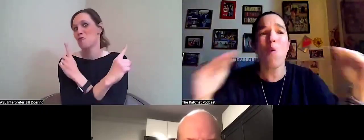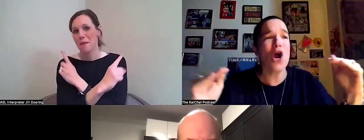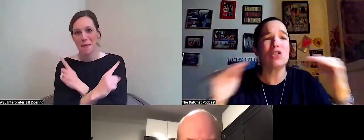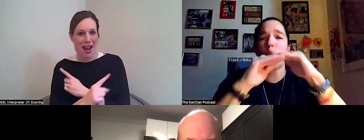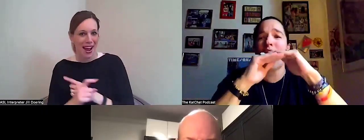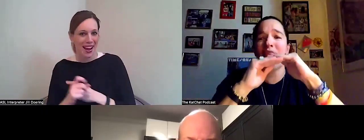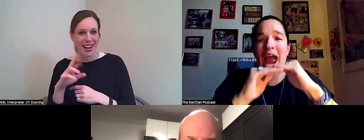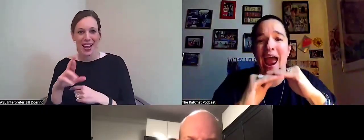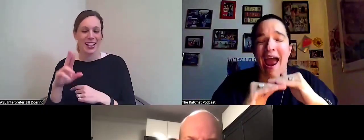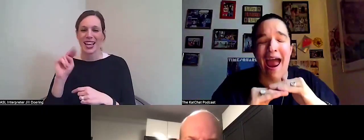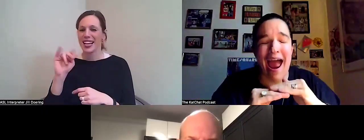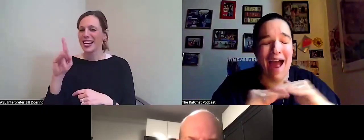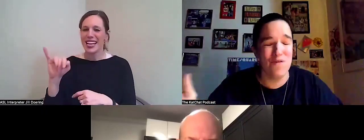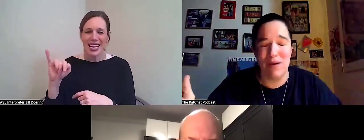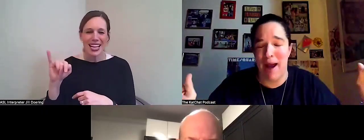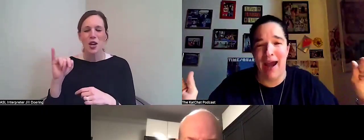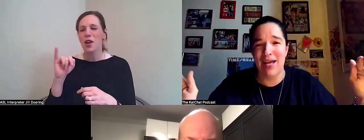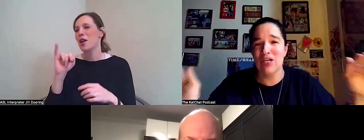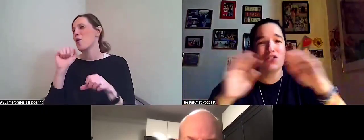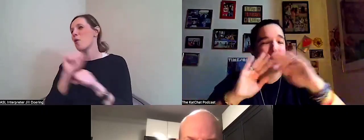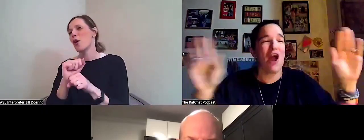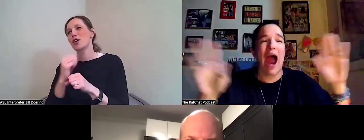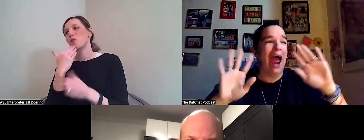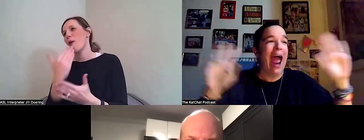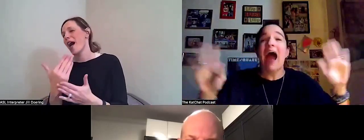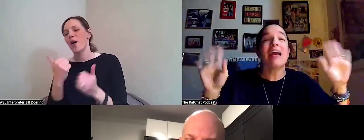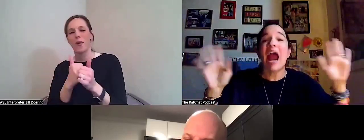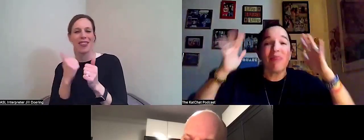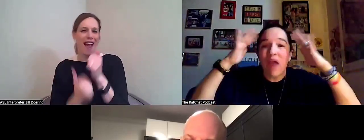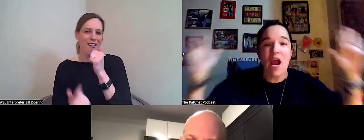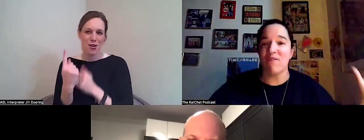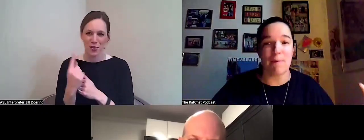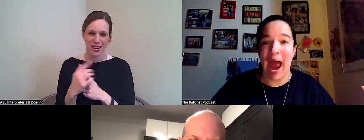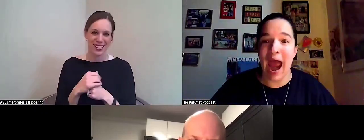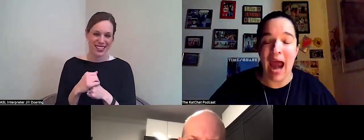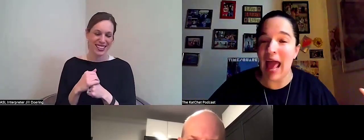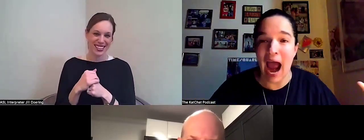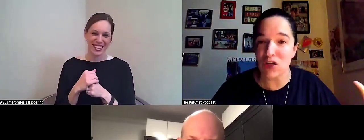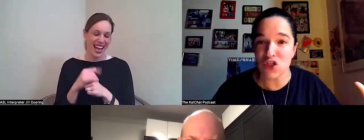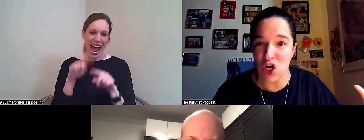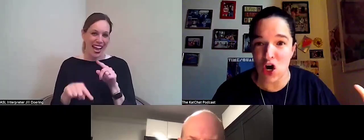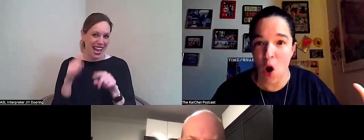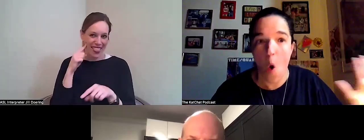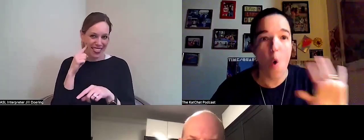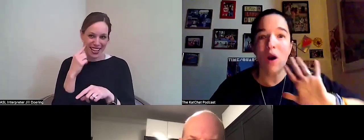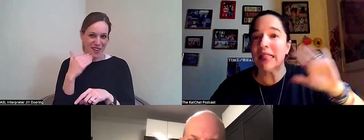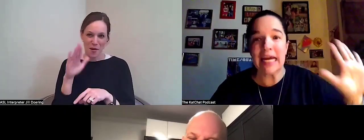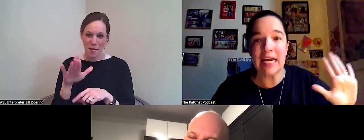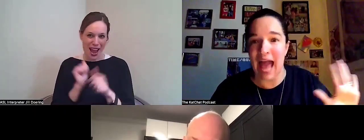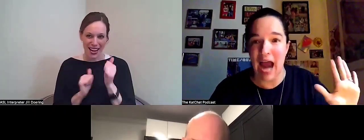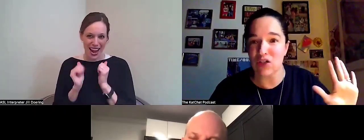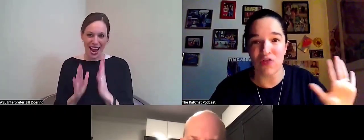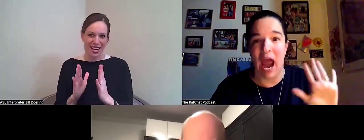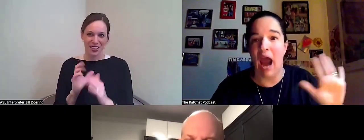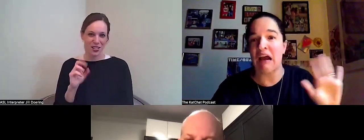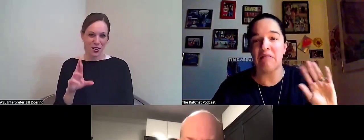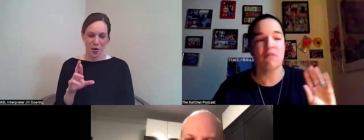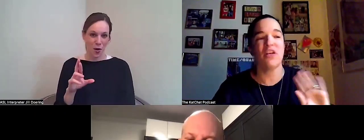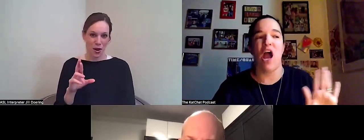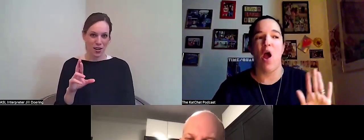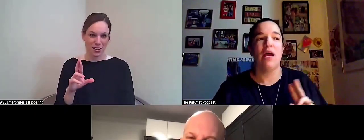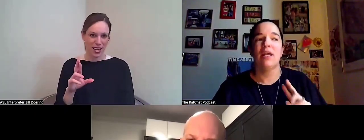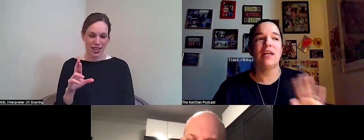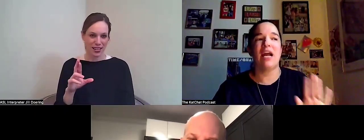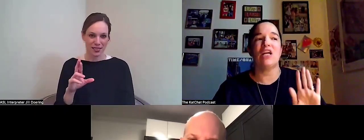Nikki worked with everybody. I can't think of a bad actor or a Yeah. leading actor that